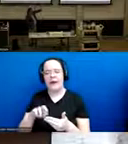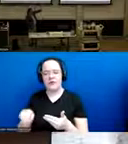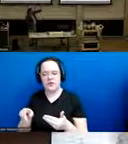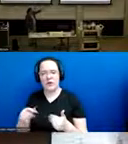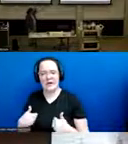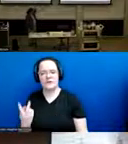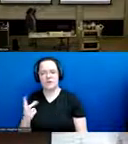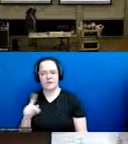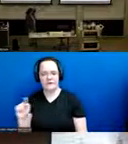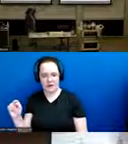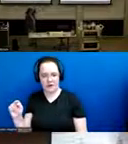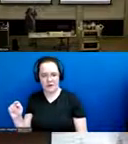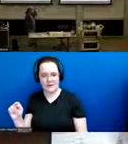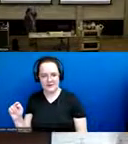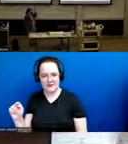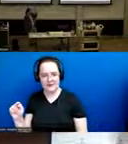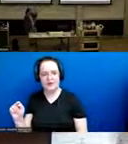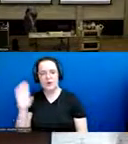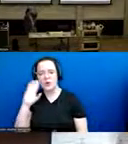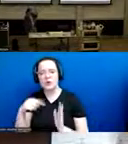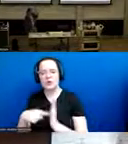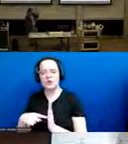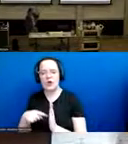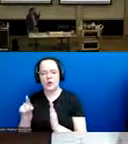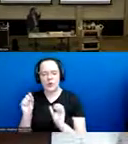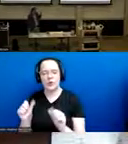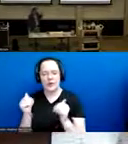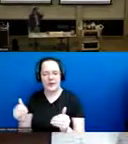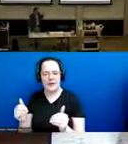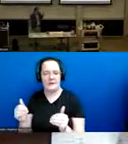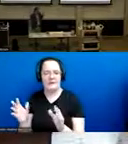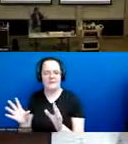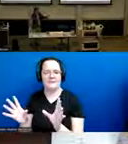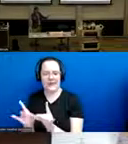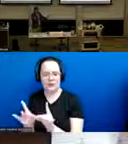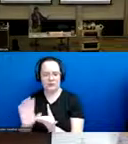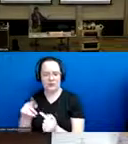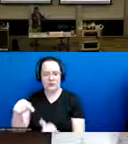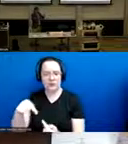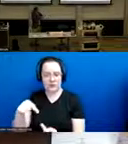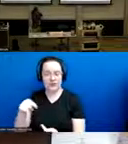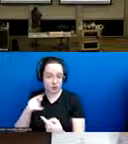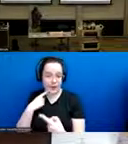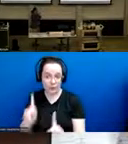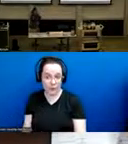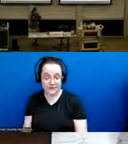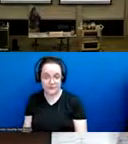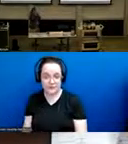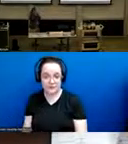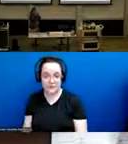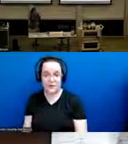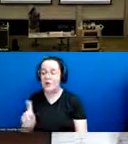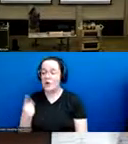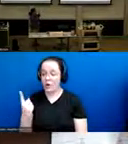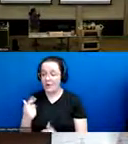photons, right? And then what it was demonstrated is that you can make that entangled in polarization. So that works, right? The only issue